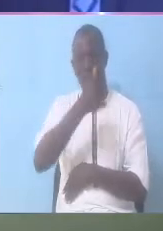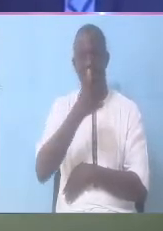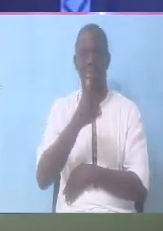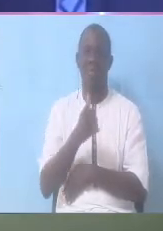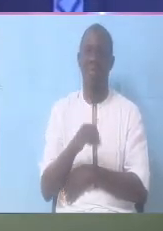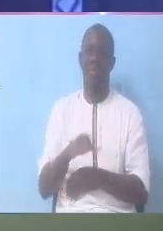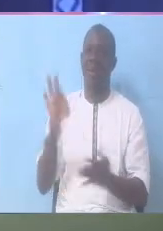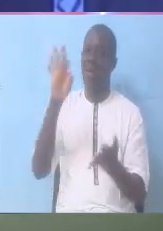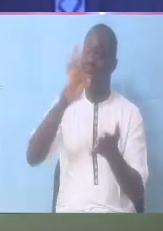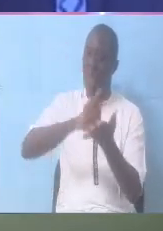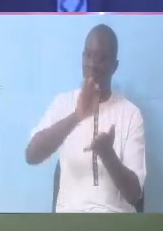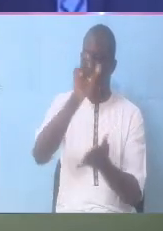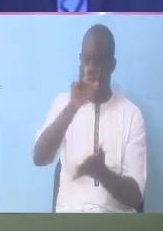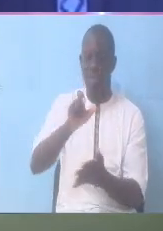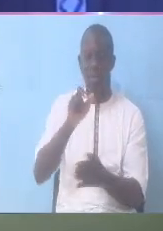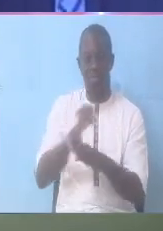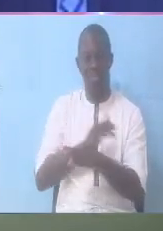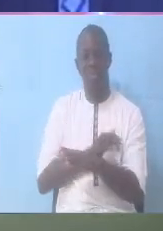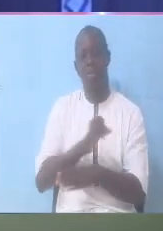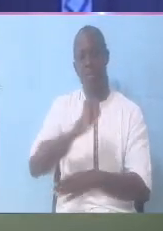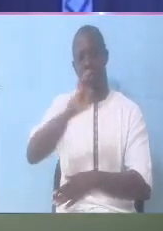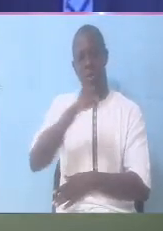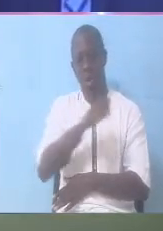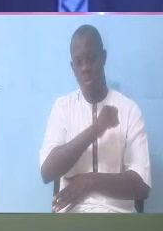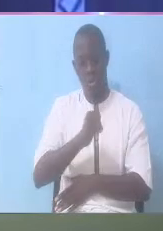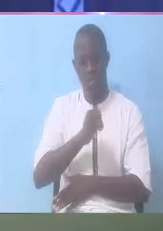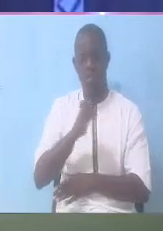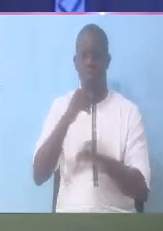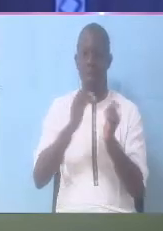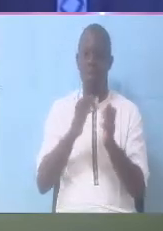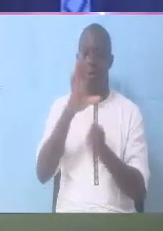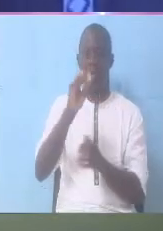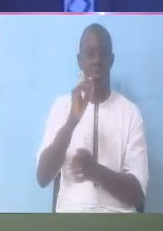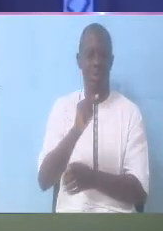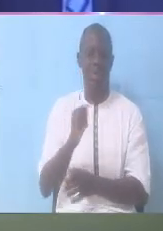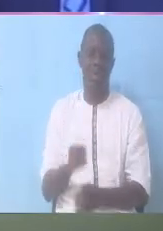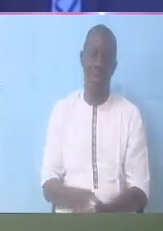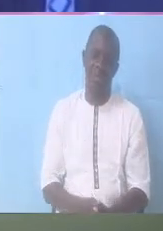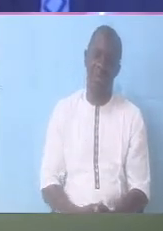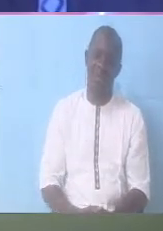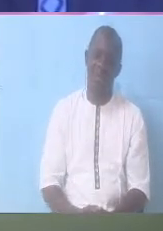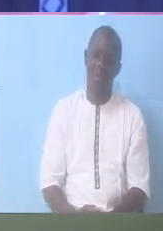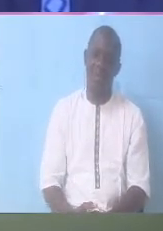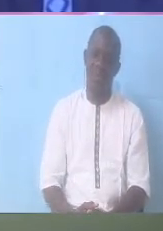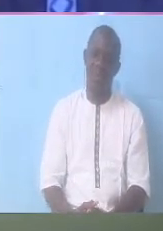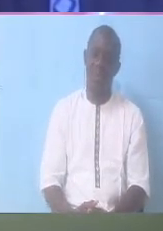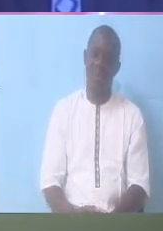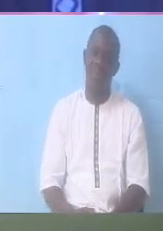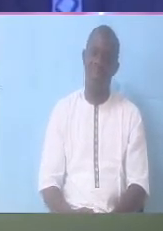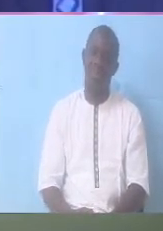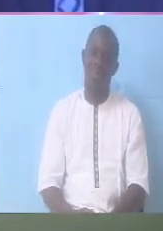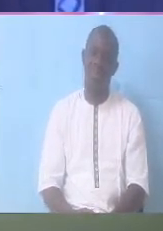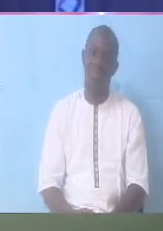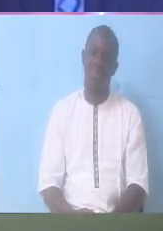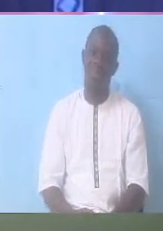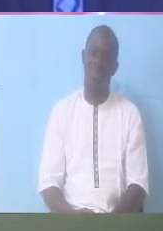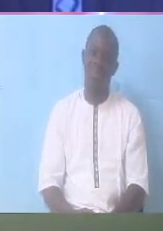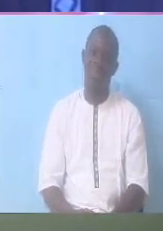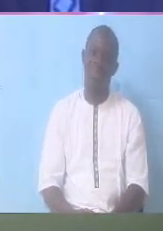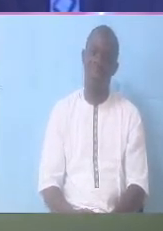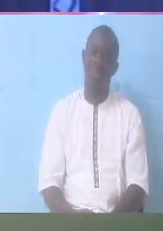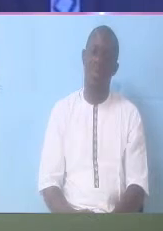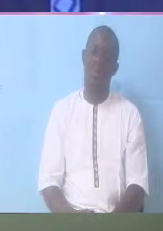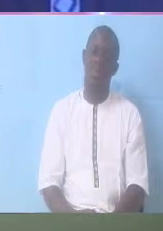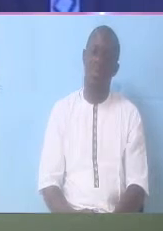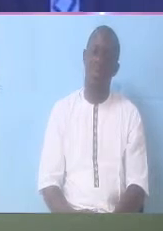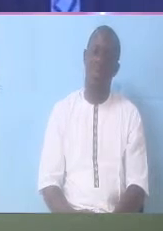jongla solu ya fule ko bitu itelie kangole tamandi puru nying mo findula nyintiliji banku udai lalu mo talulu